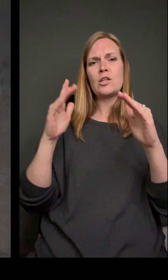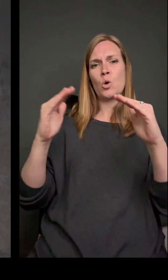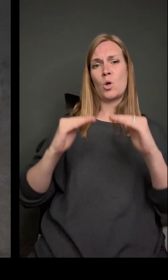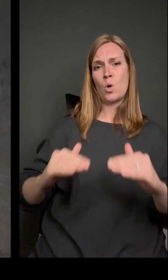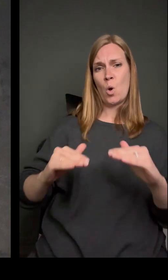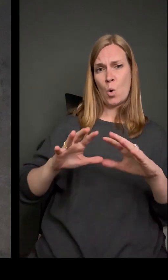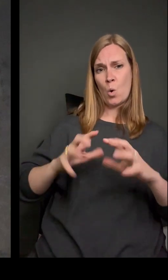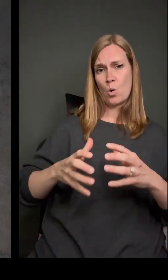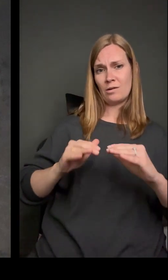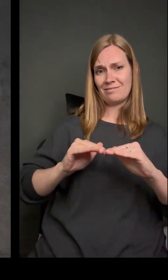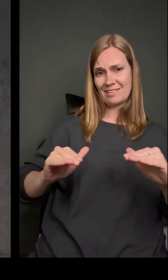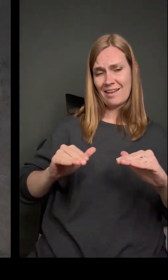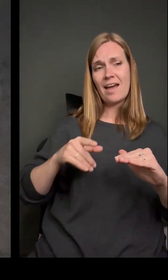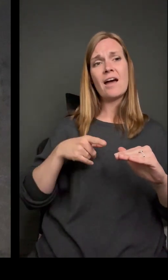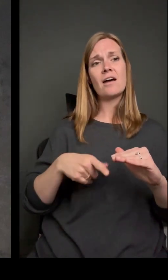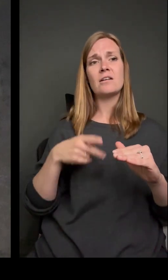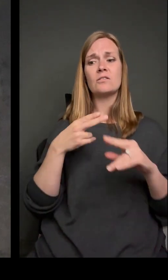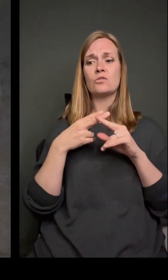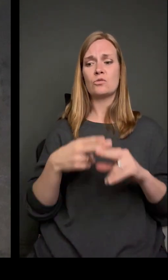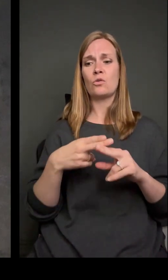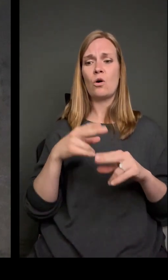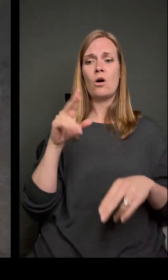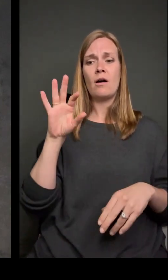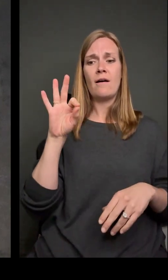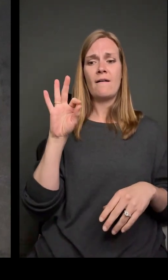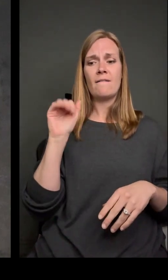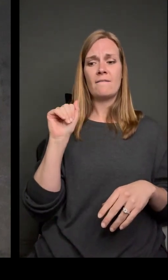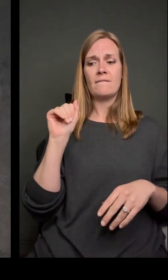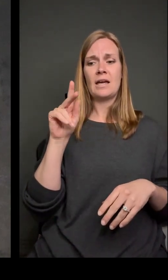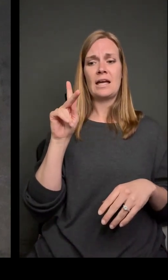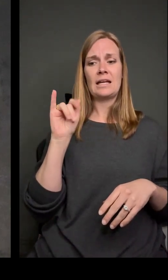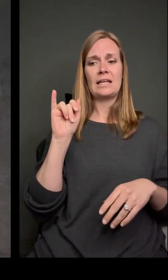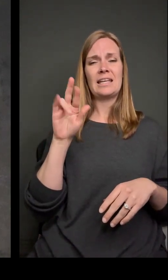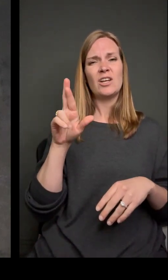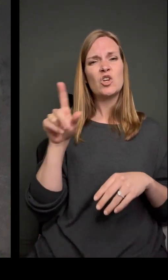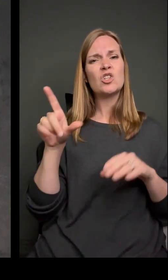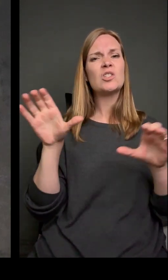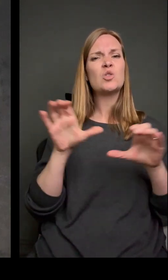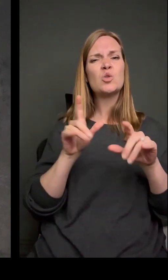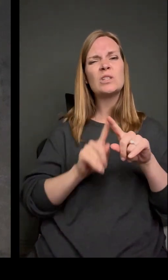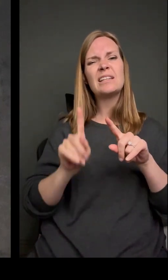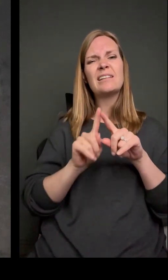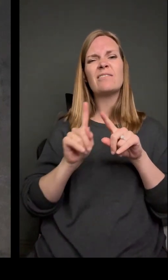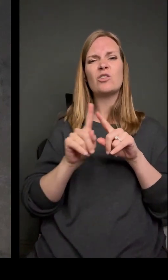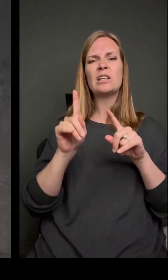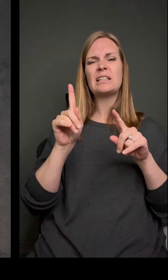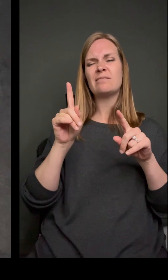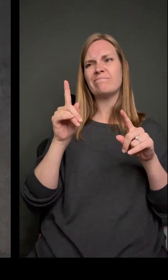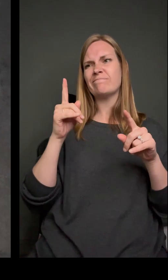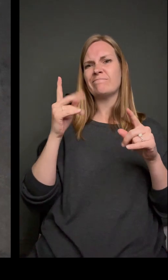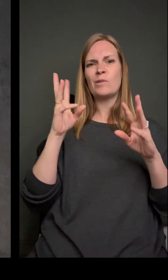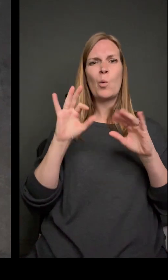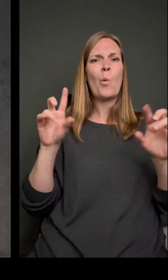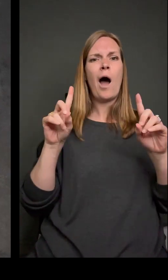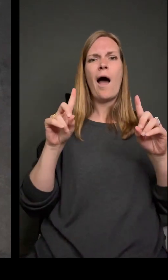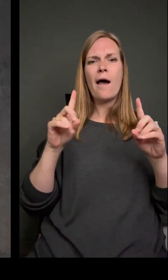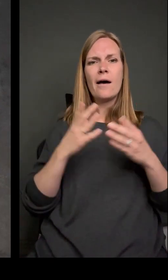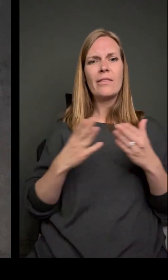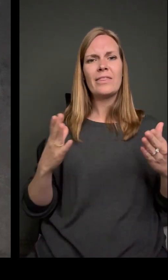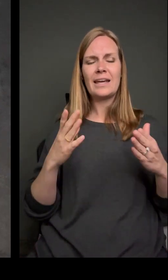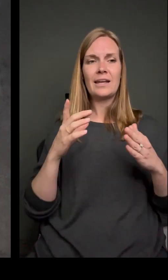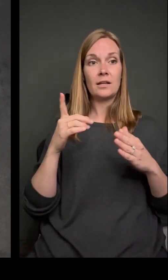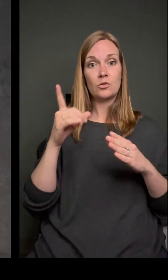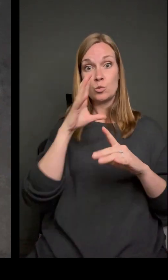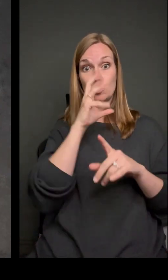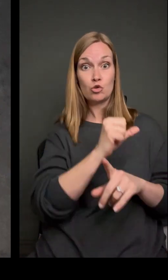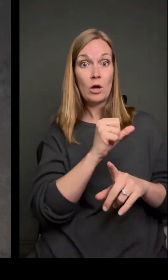lowest caste magicians you've probably heard of, the fakirs. They walk on burning coals, sleep on beds of nails, do these outrageous stunts to attract a crowd so their family,